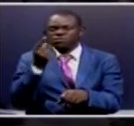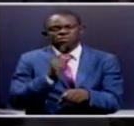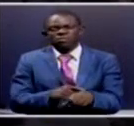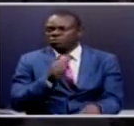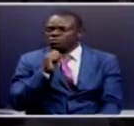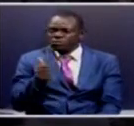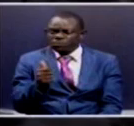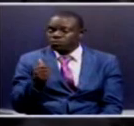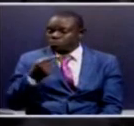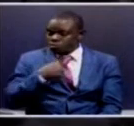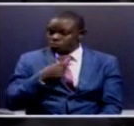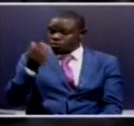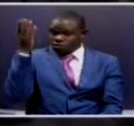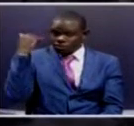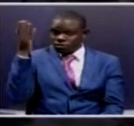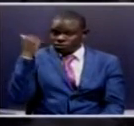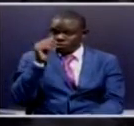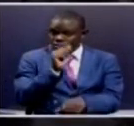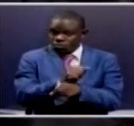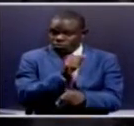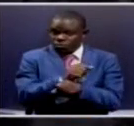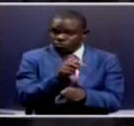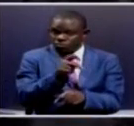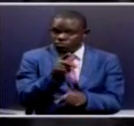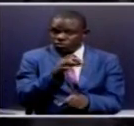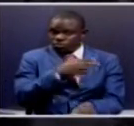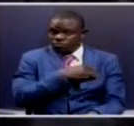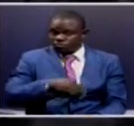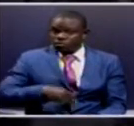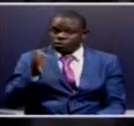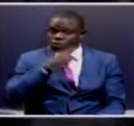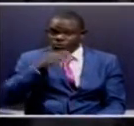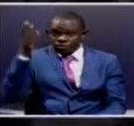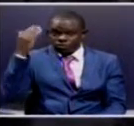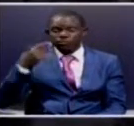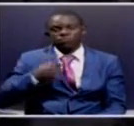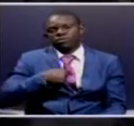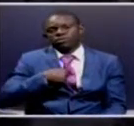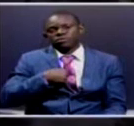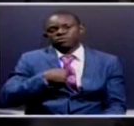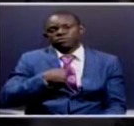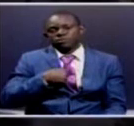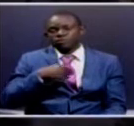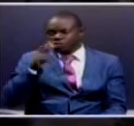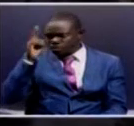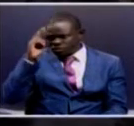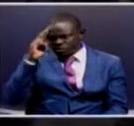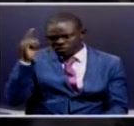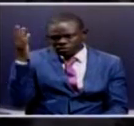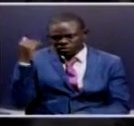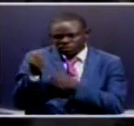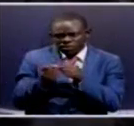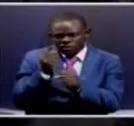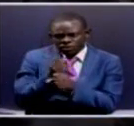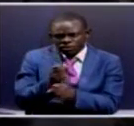this is history repeating itself, but under different circumstances. If you recall, in 2006, when we had the National